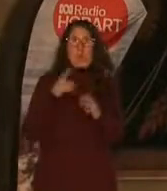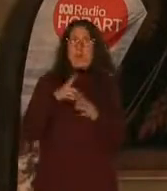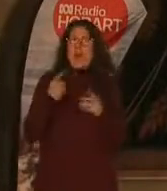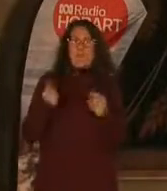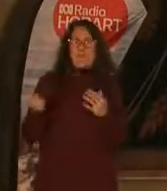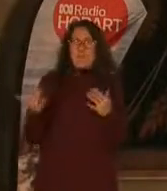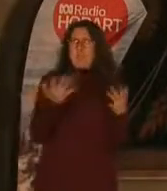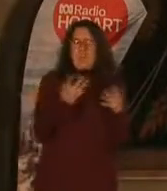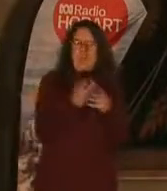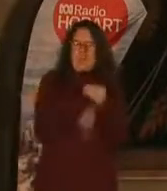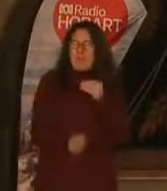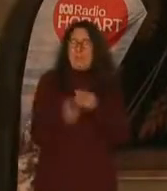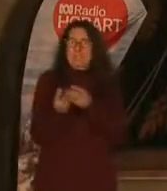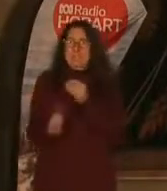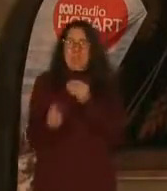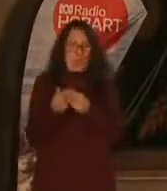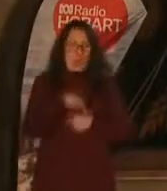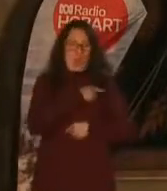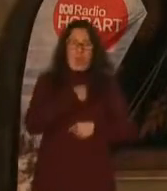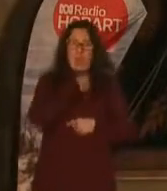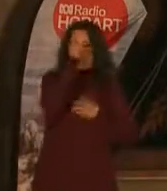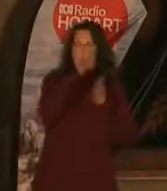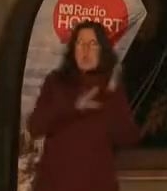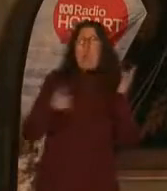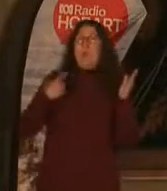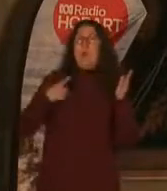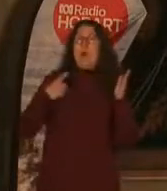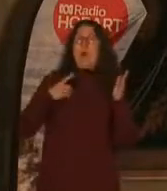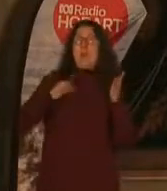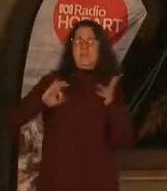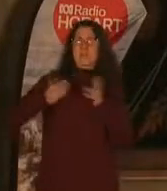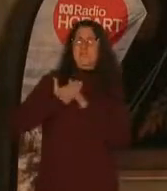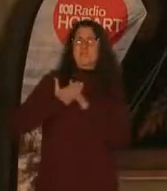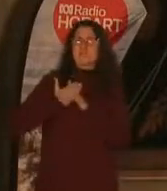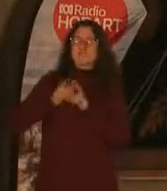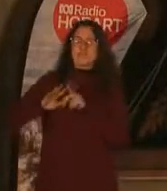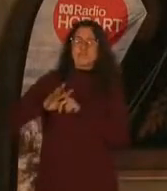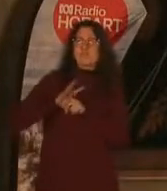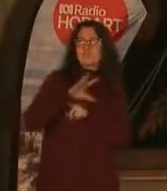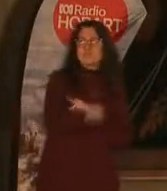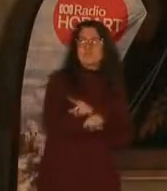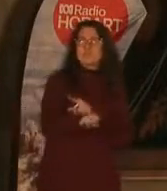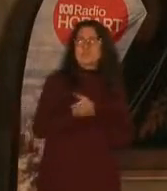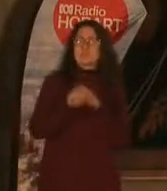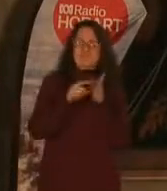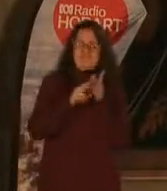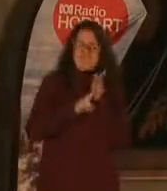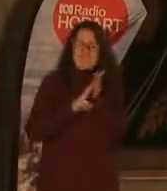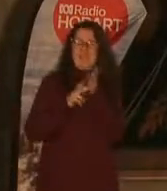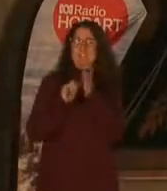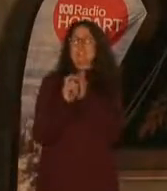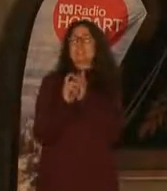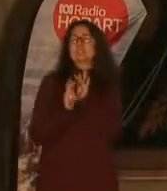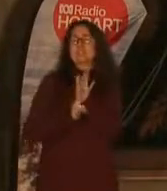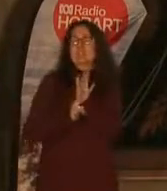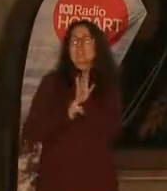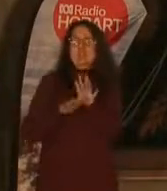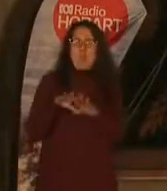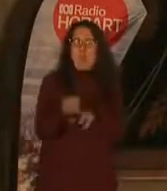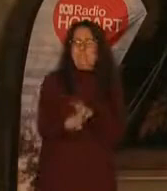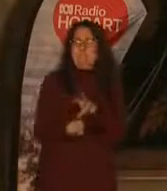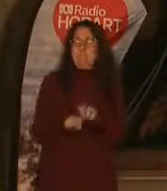gaps in our knowledge because of invasion and, of course, colonisation, which continues. You know,